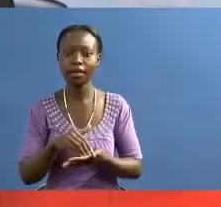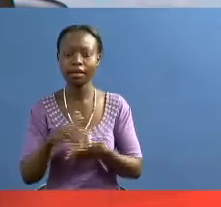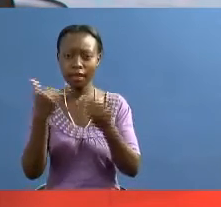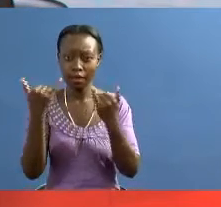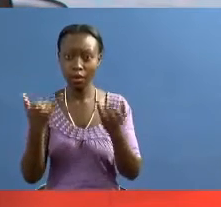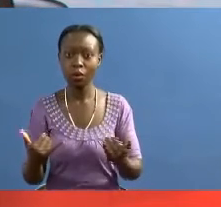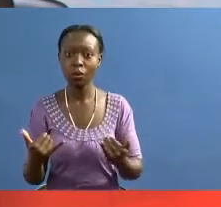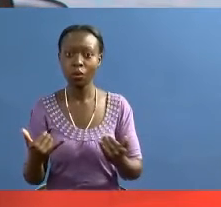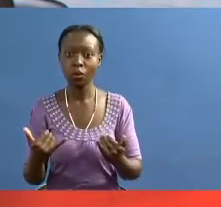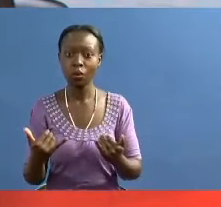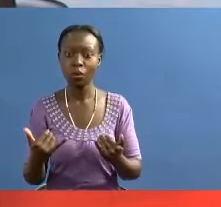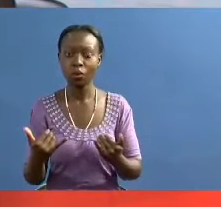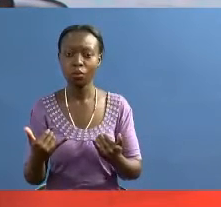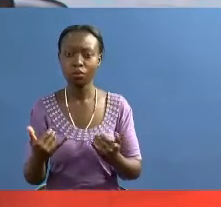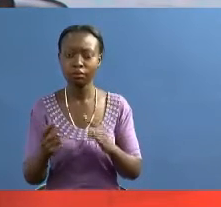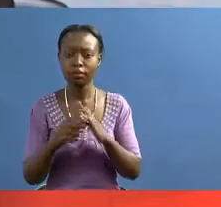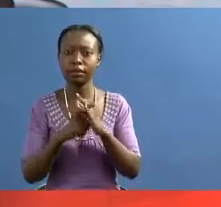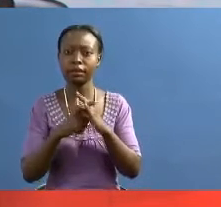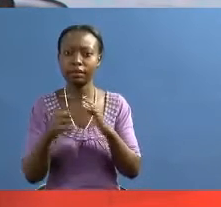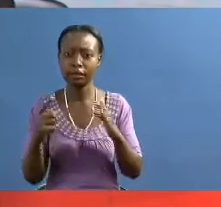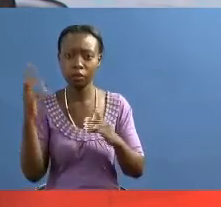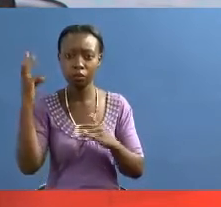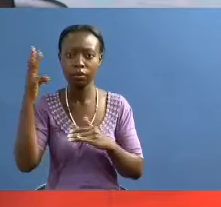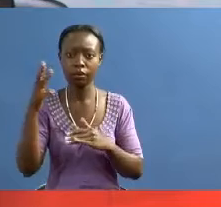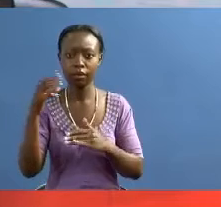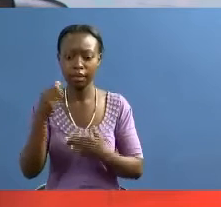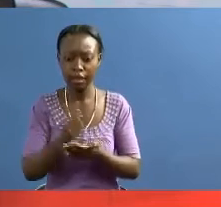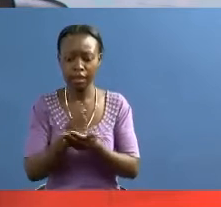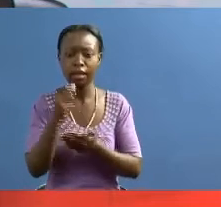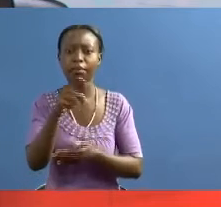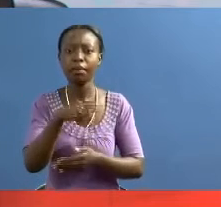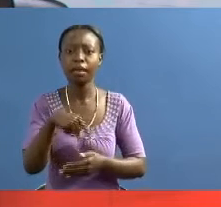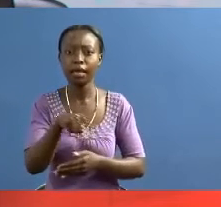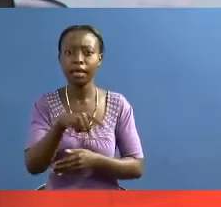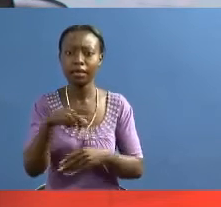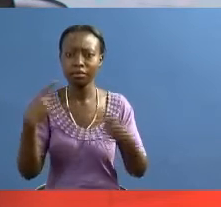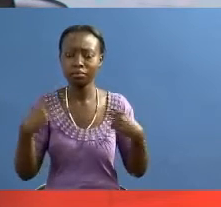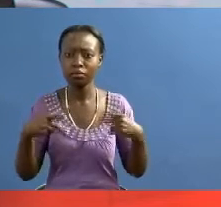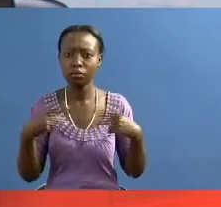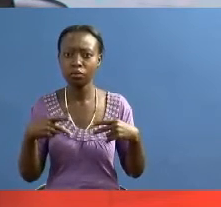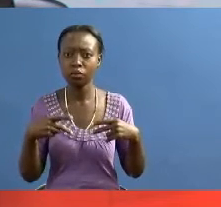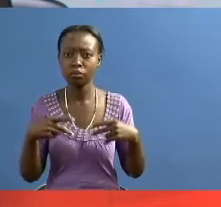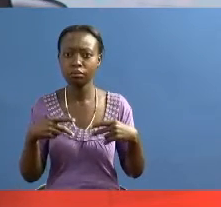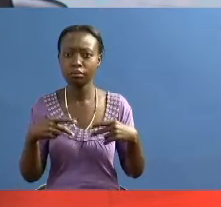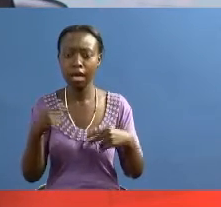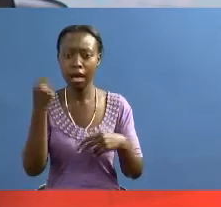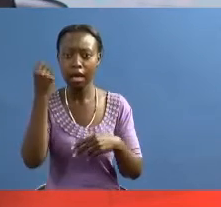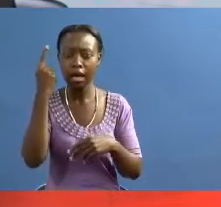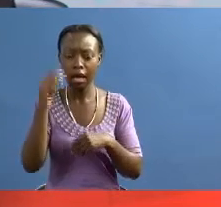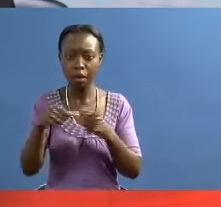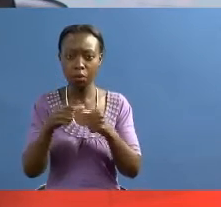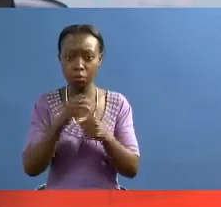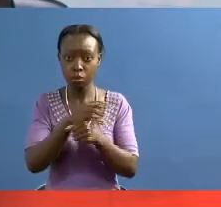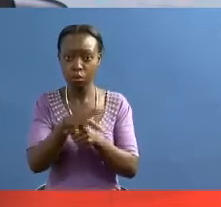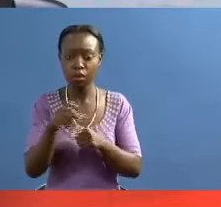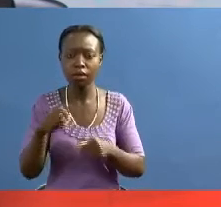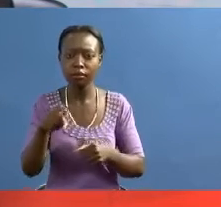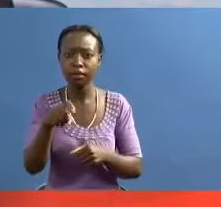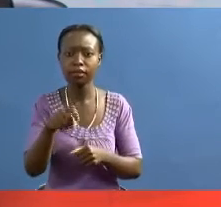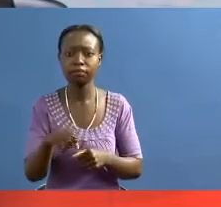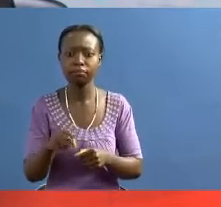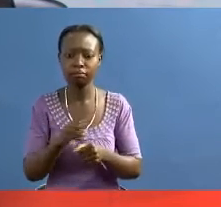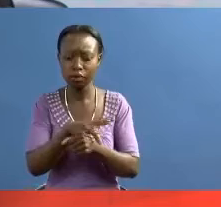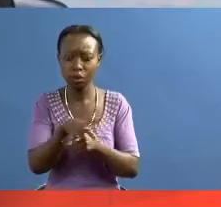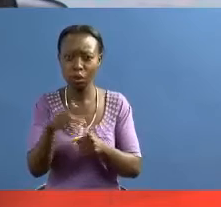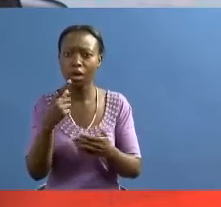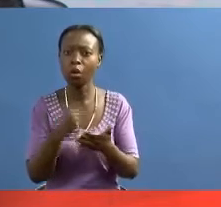just going to get straight into it. Help us as lay people and concerned people understand the biology of coronavirus. What is